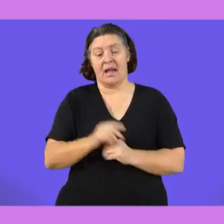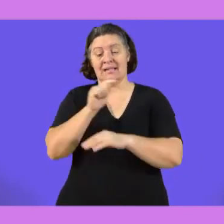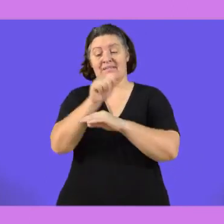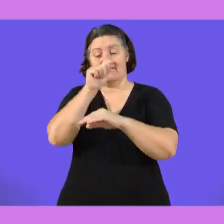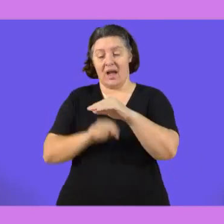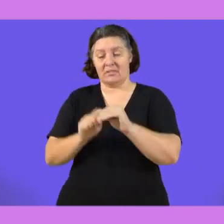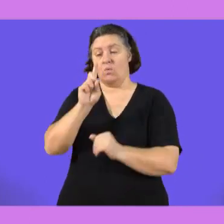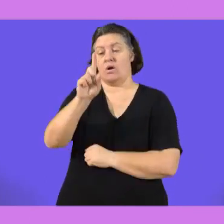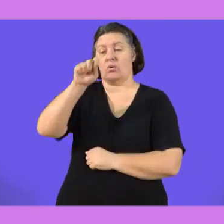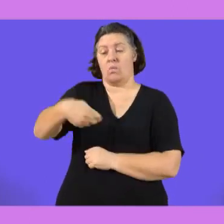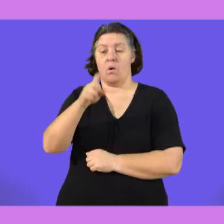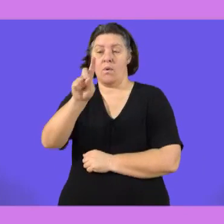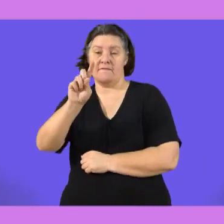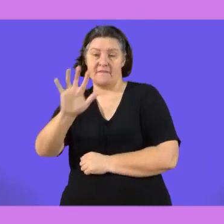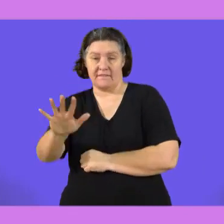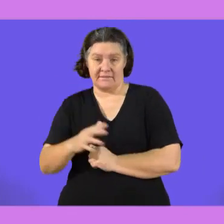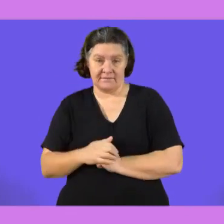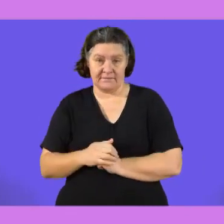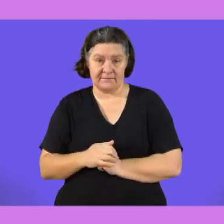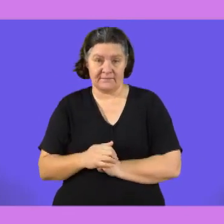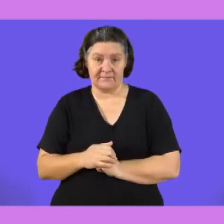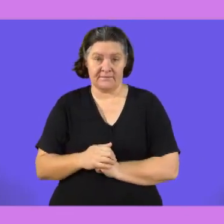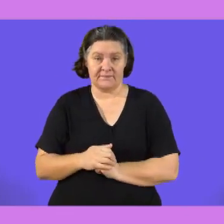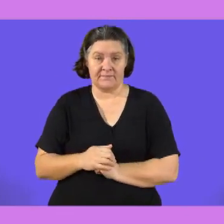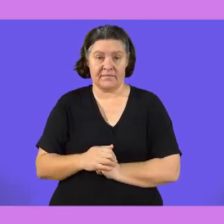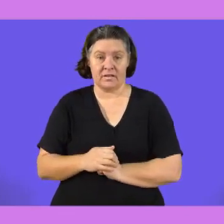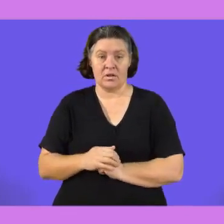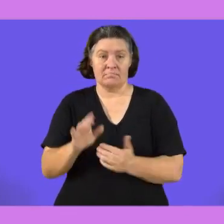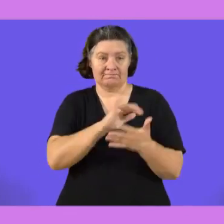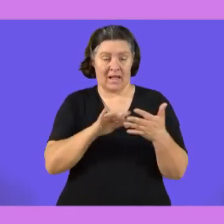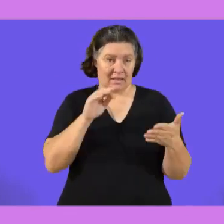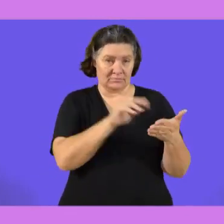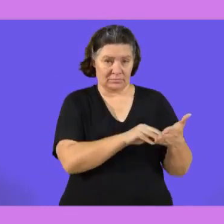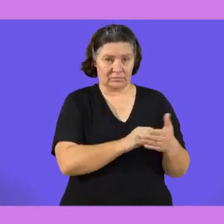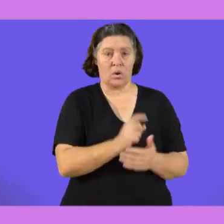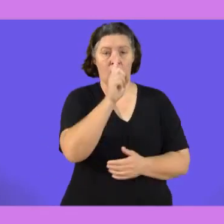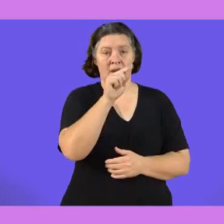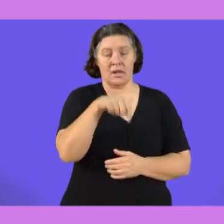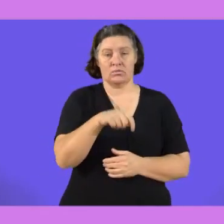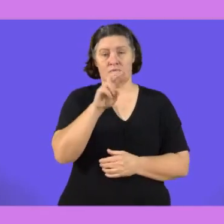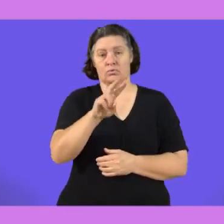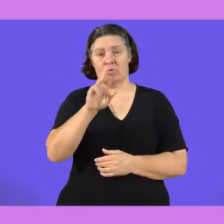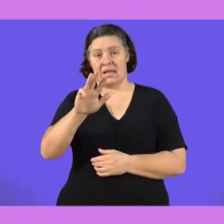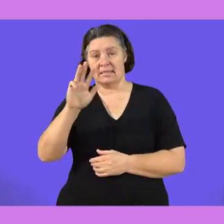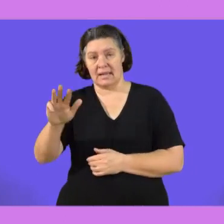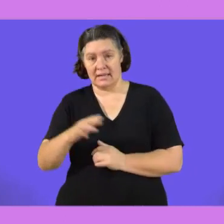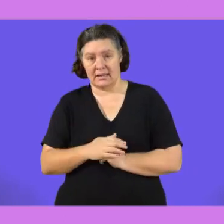1,299 Rand, and I'll divide that by 1,15. So let's type that in to see. So